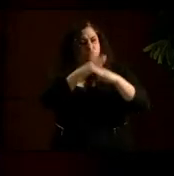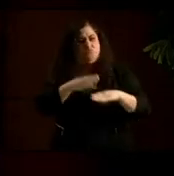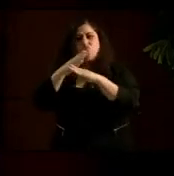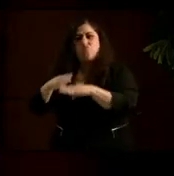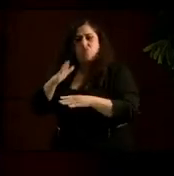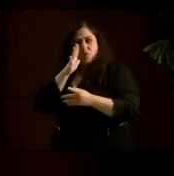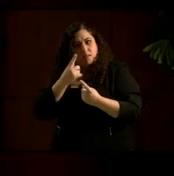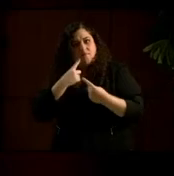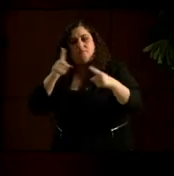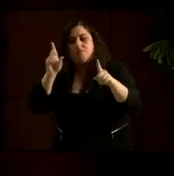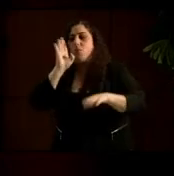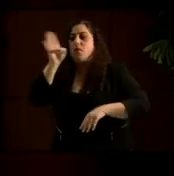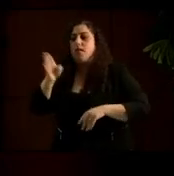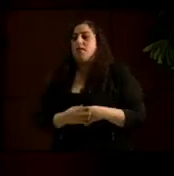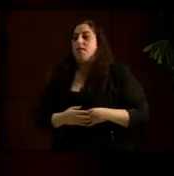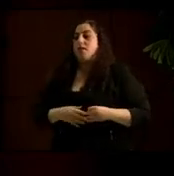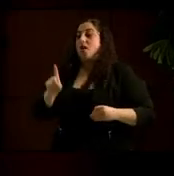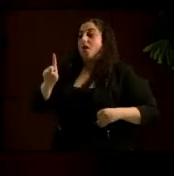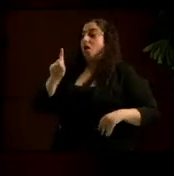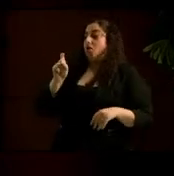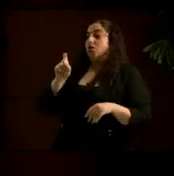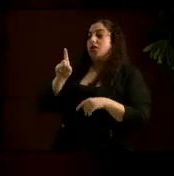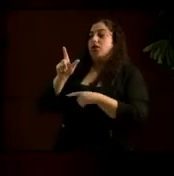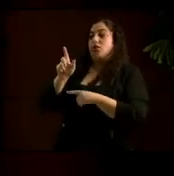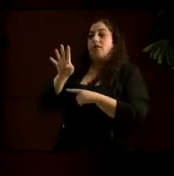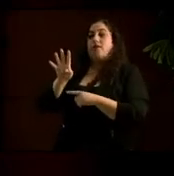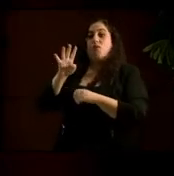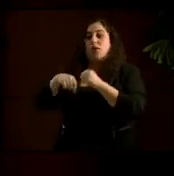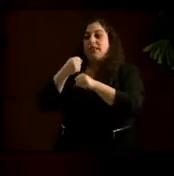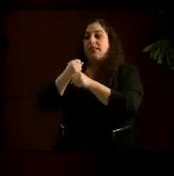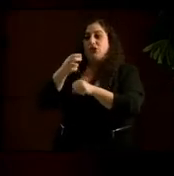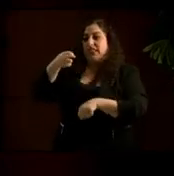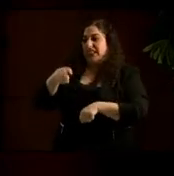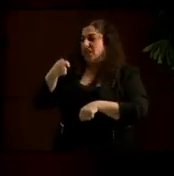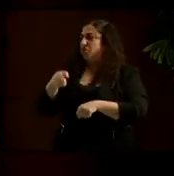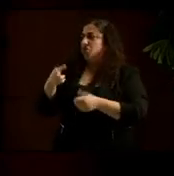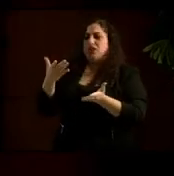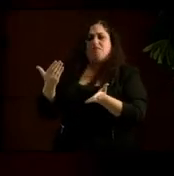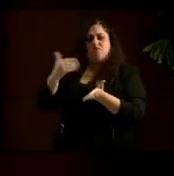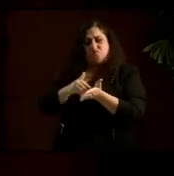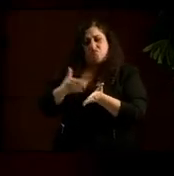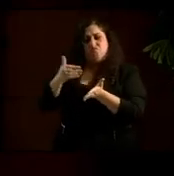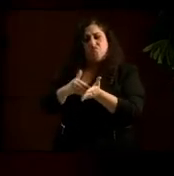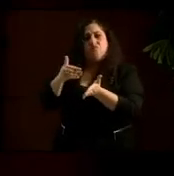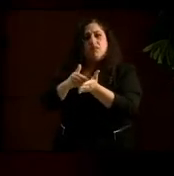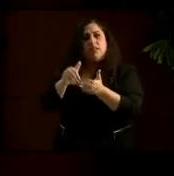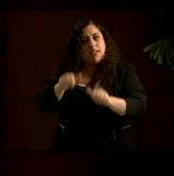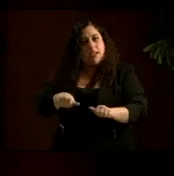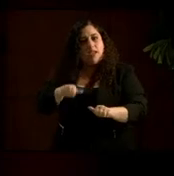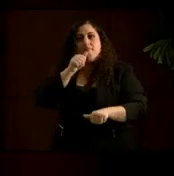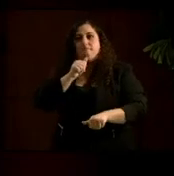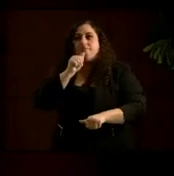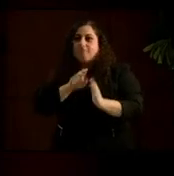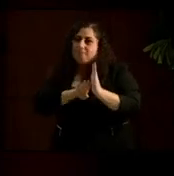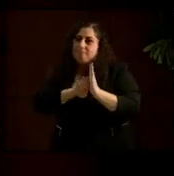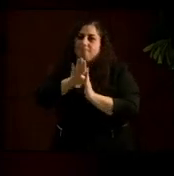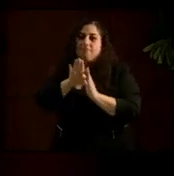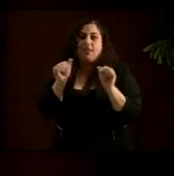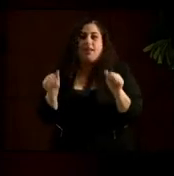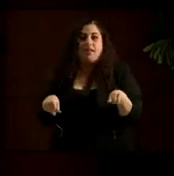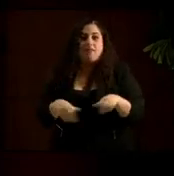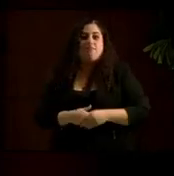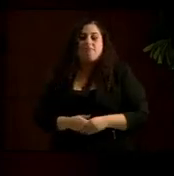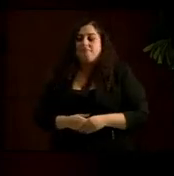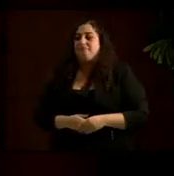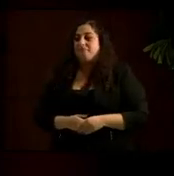university community, we've done it again and again. The start of another academic year is a time to imagine new possibilities